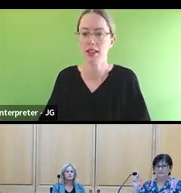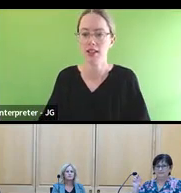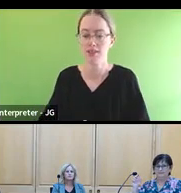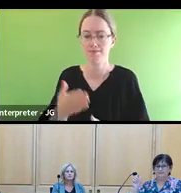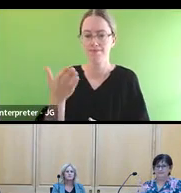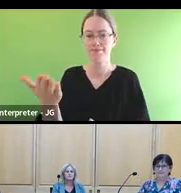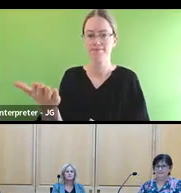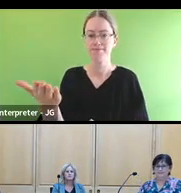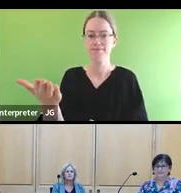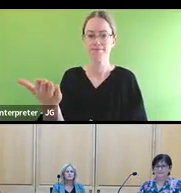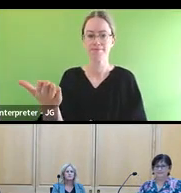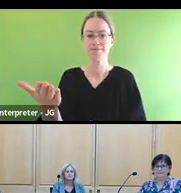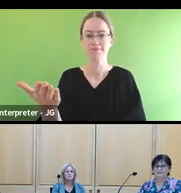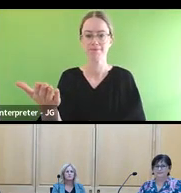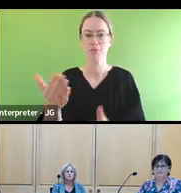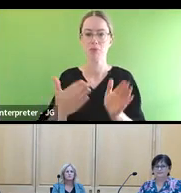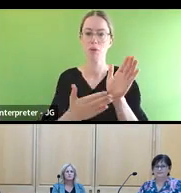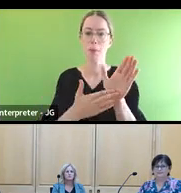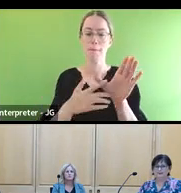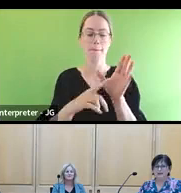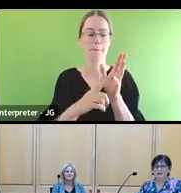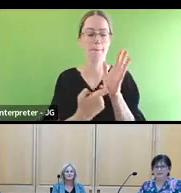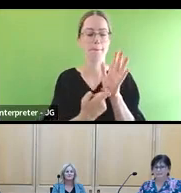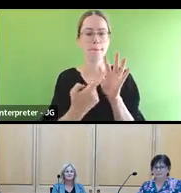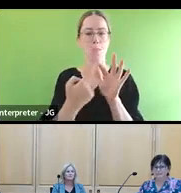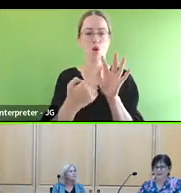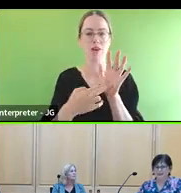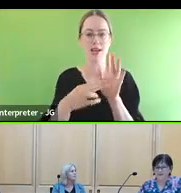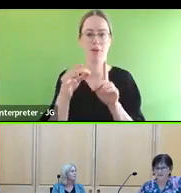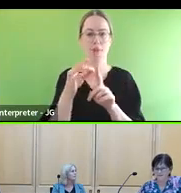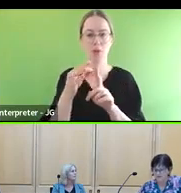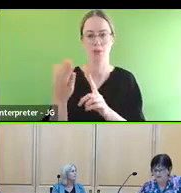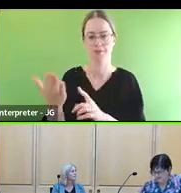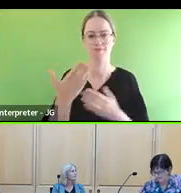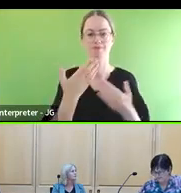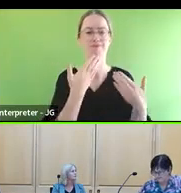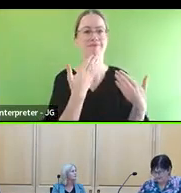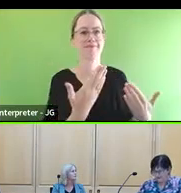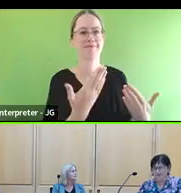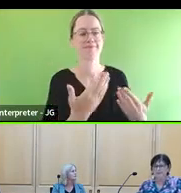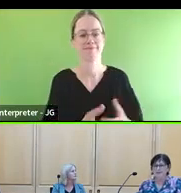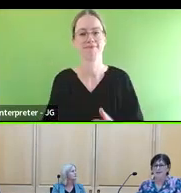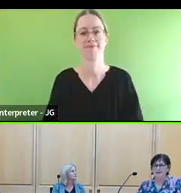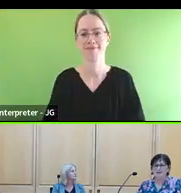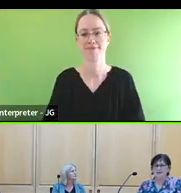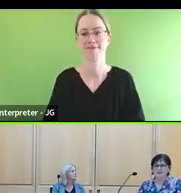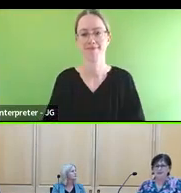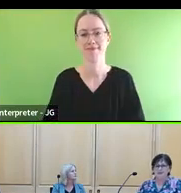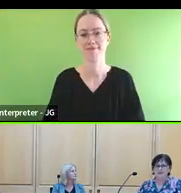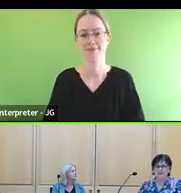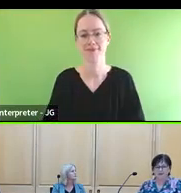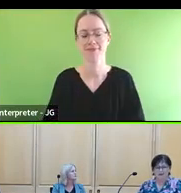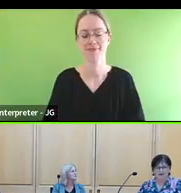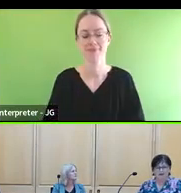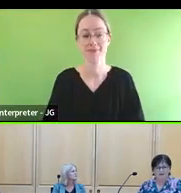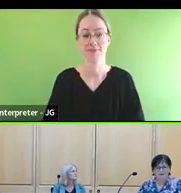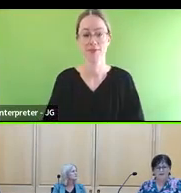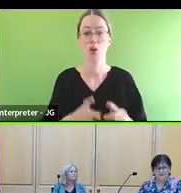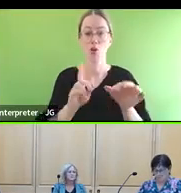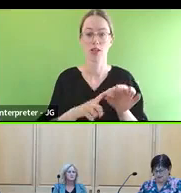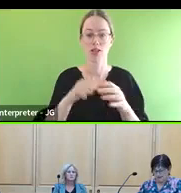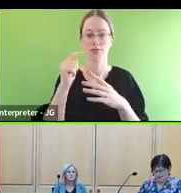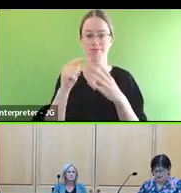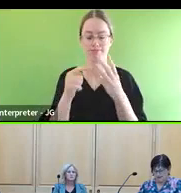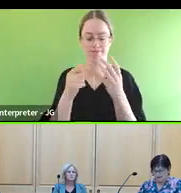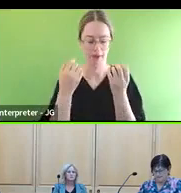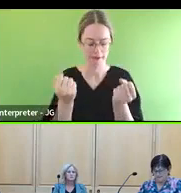We have a question from Maureen Pugh. Thank you very much, Madam Chair. Just a couple of questions,